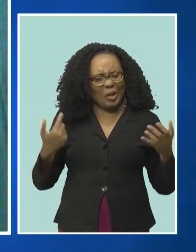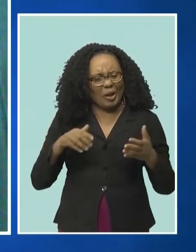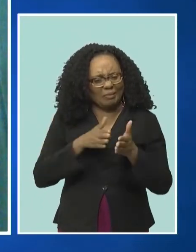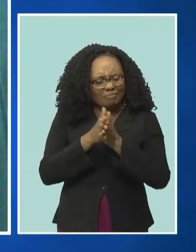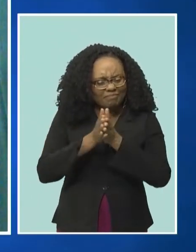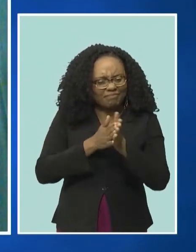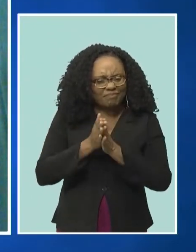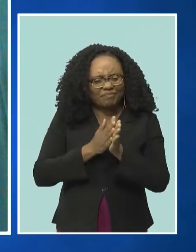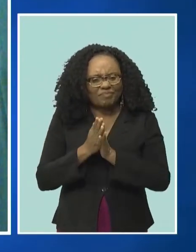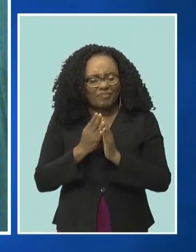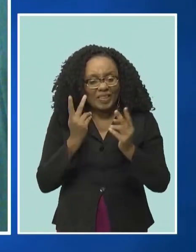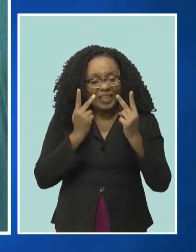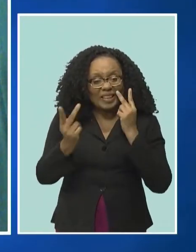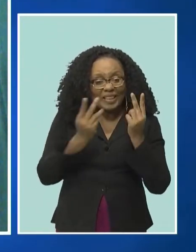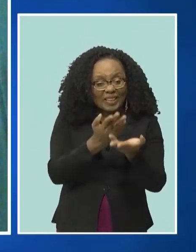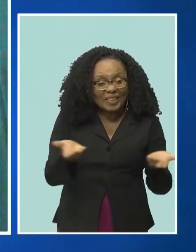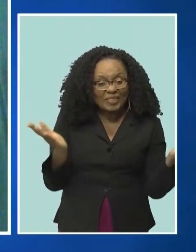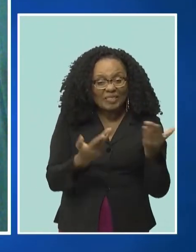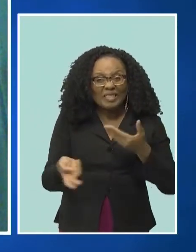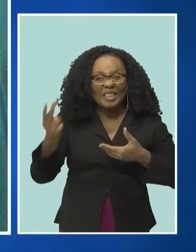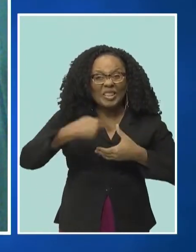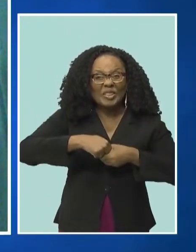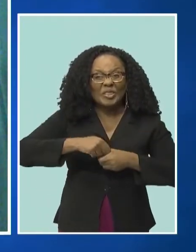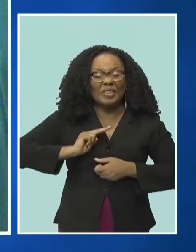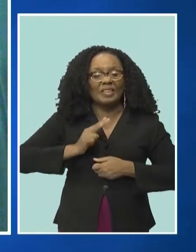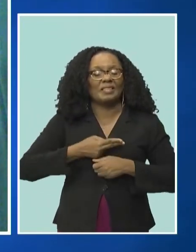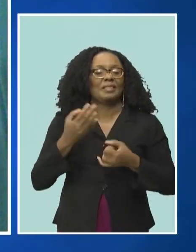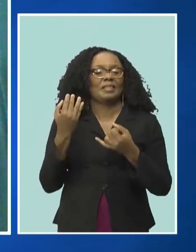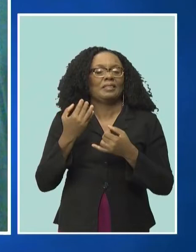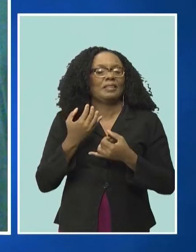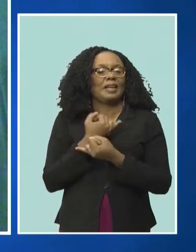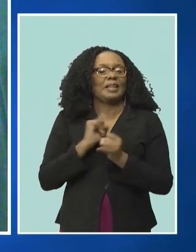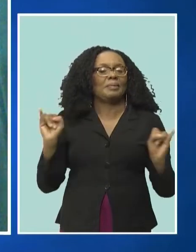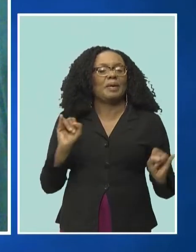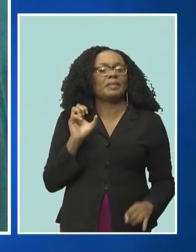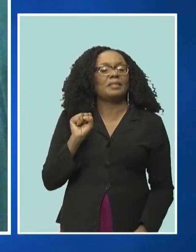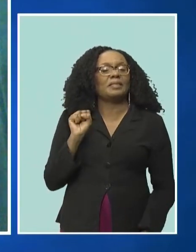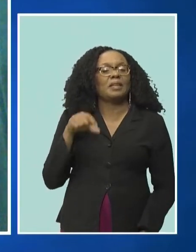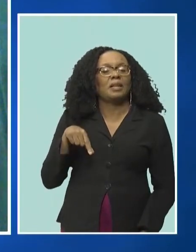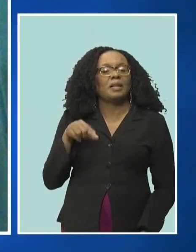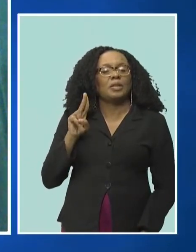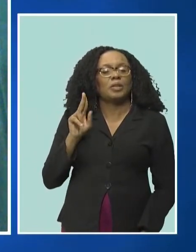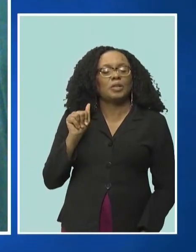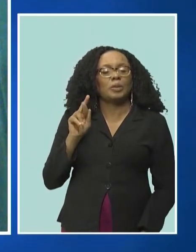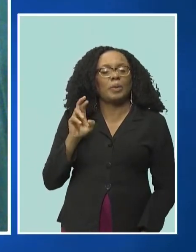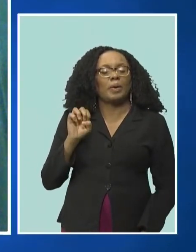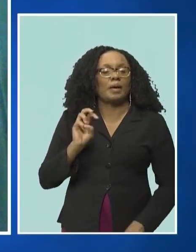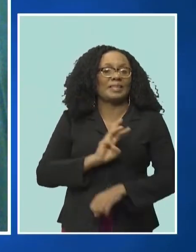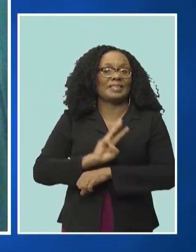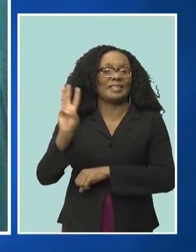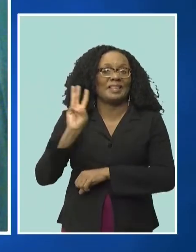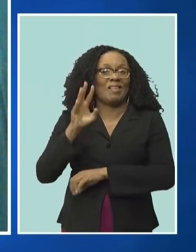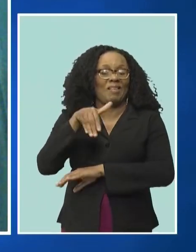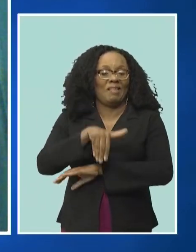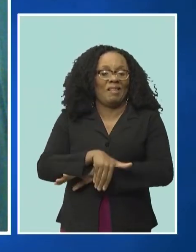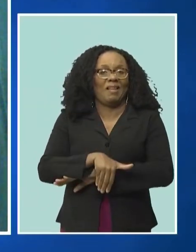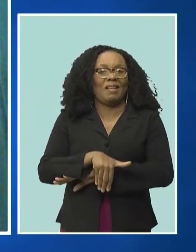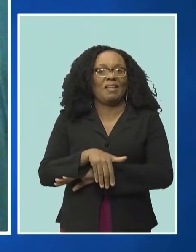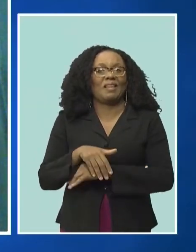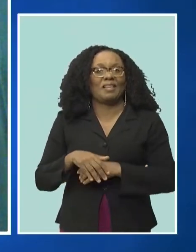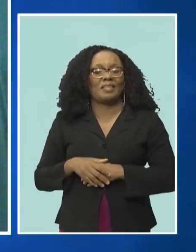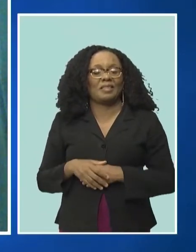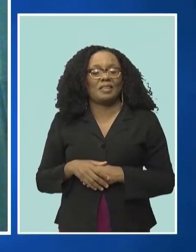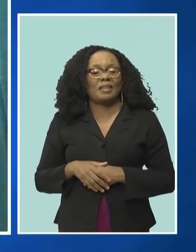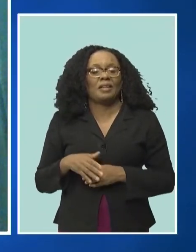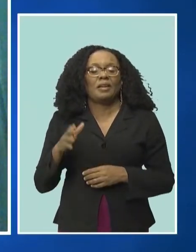to hearing you, seeing you, joining us in Independence Square at 6 o'clock, right after the Youth